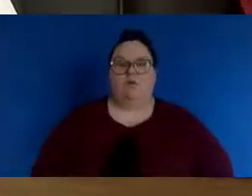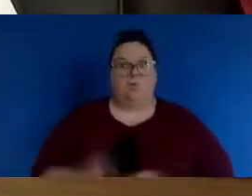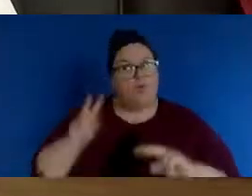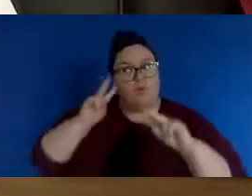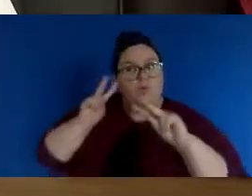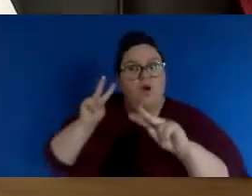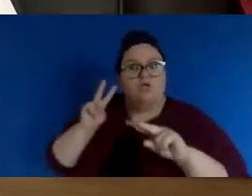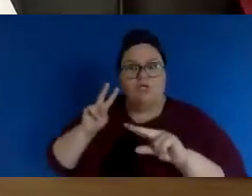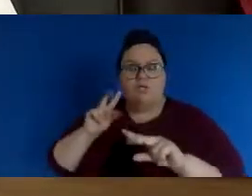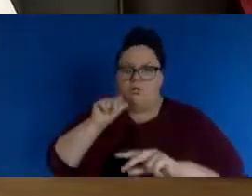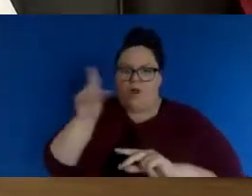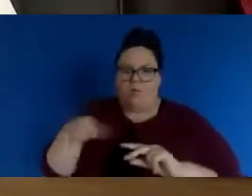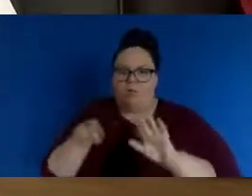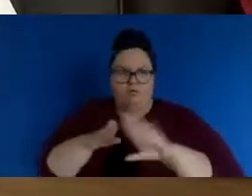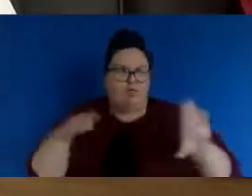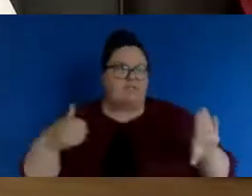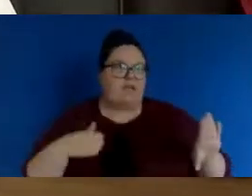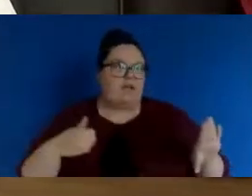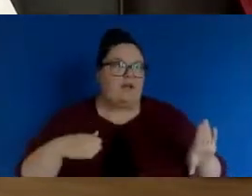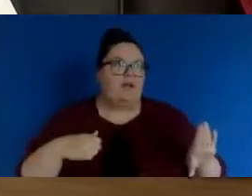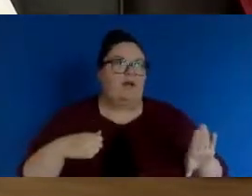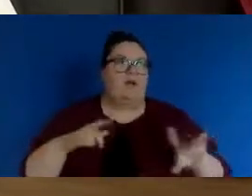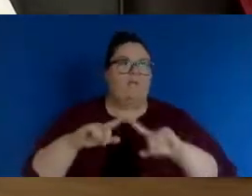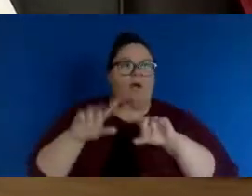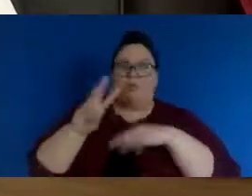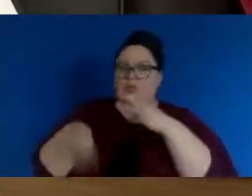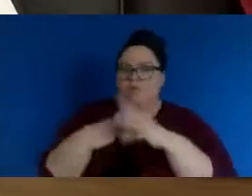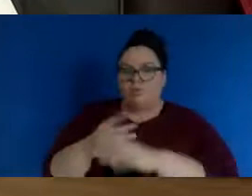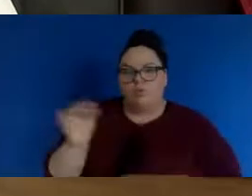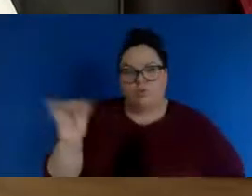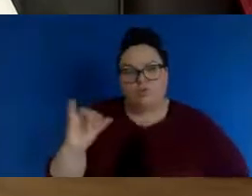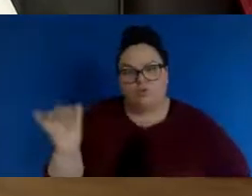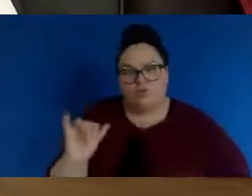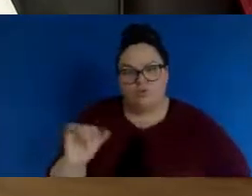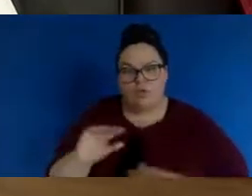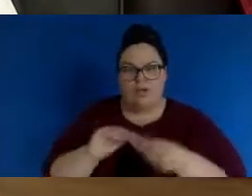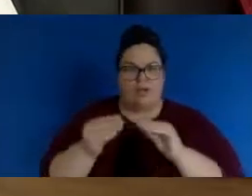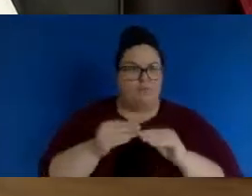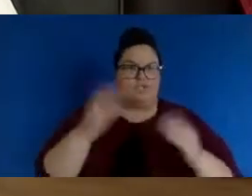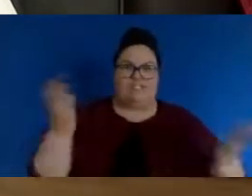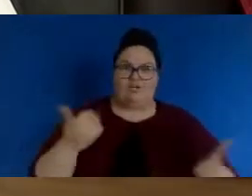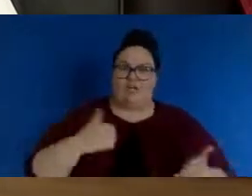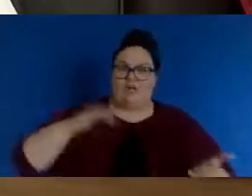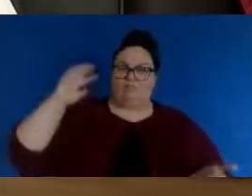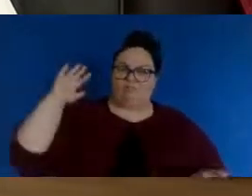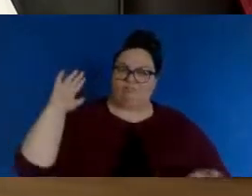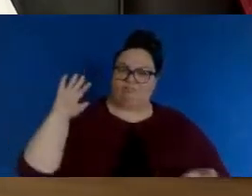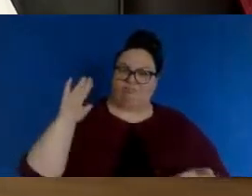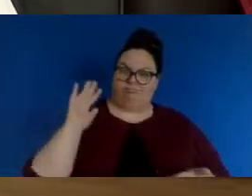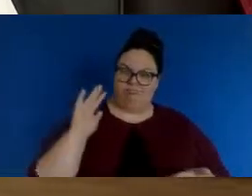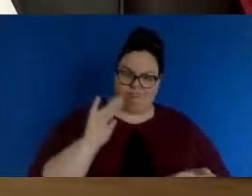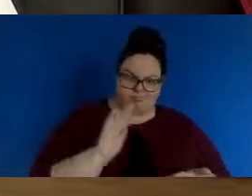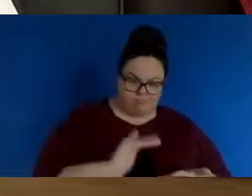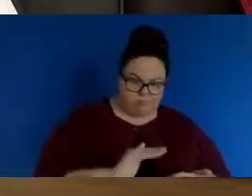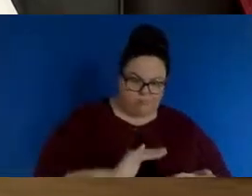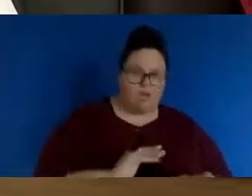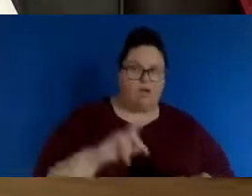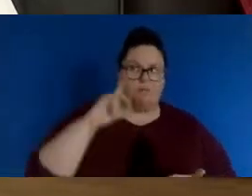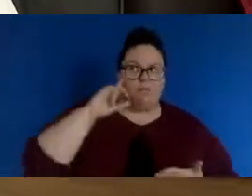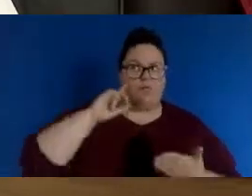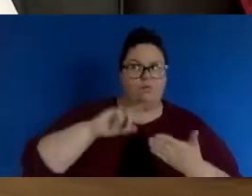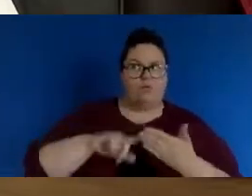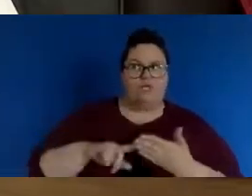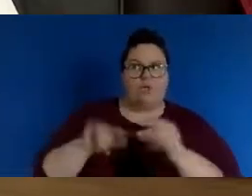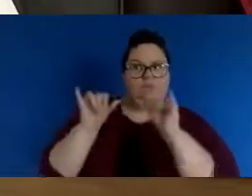at the statistics across Canada. The numbers keep coming down, which is really great. But what we are seeing is the pattern